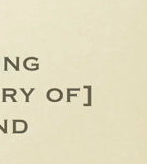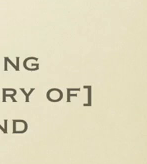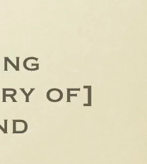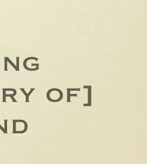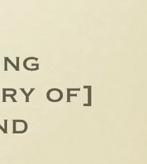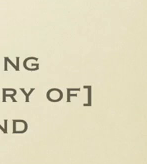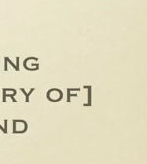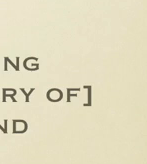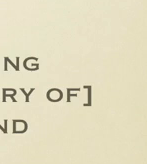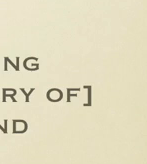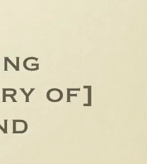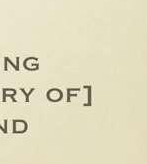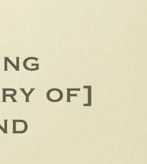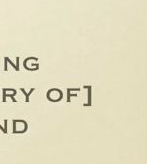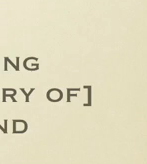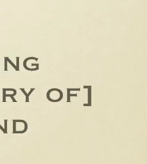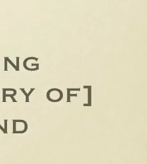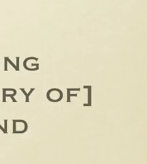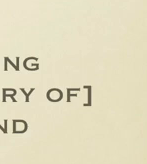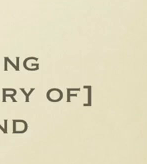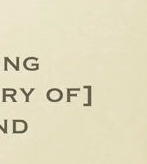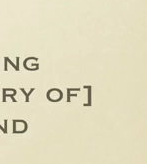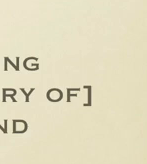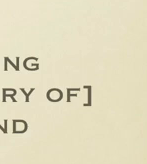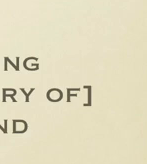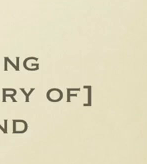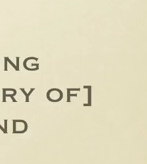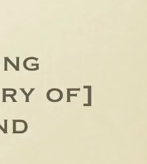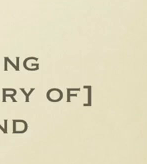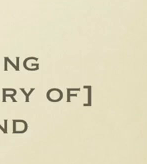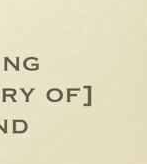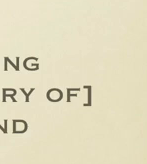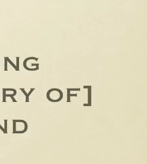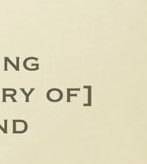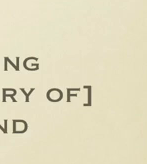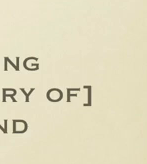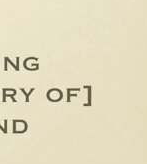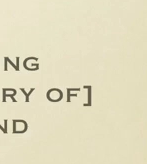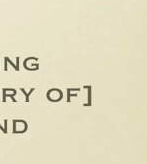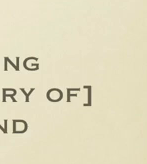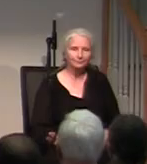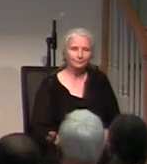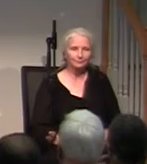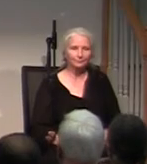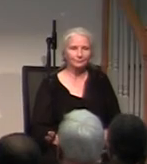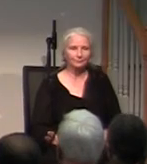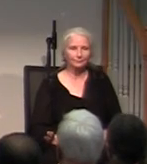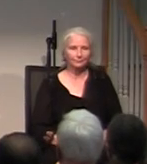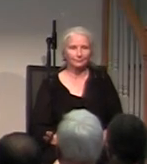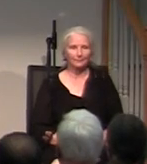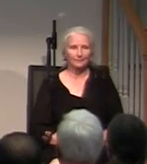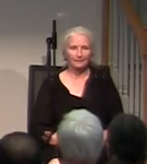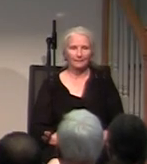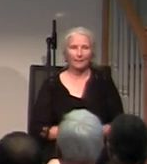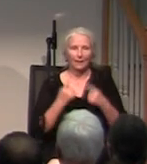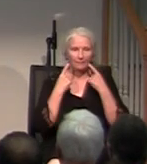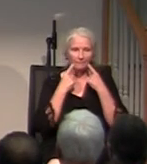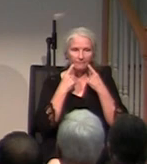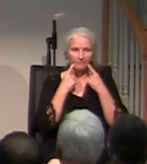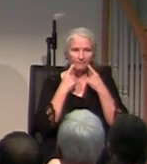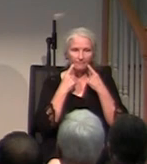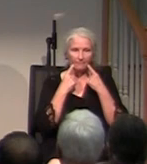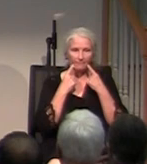it was perfect through my splendor, which I had bestowed on you, says the Lord God. This is what he had done for Israel.